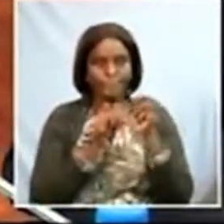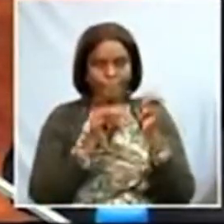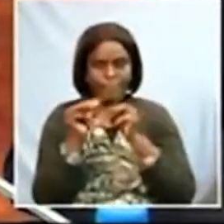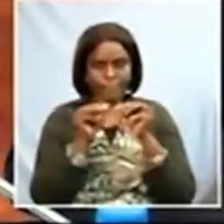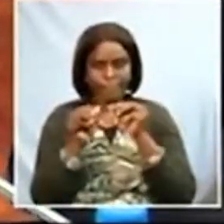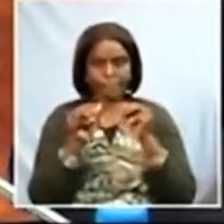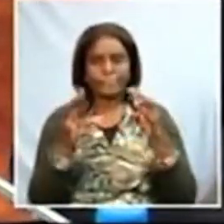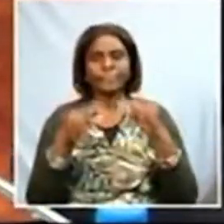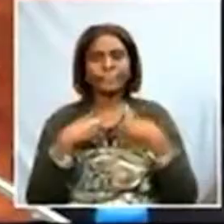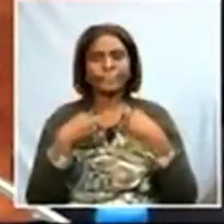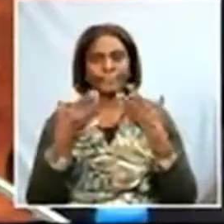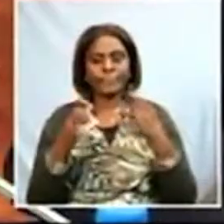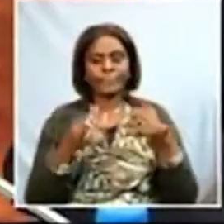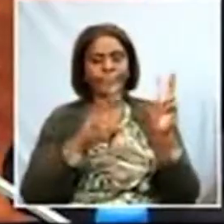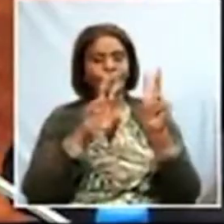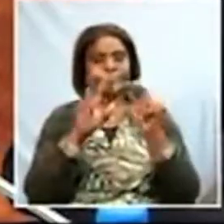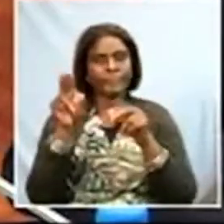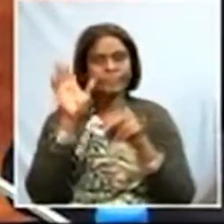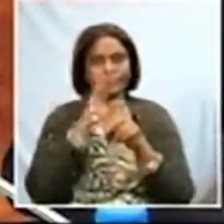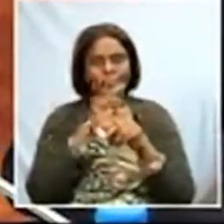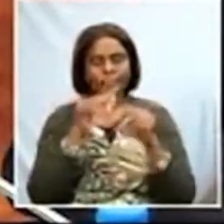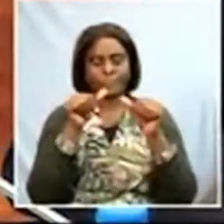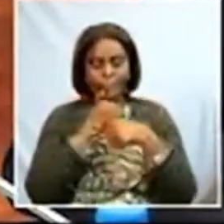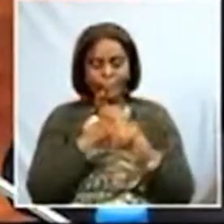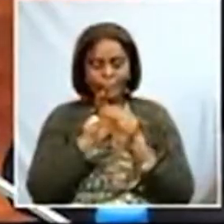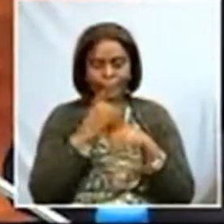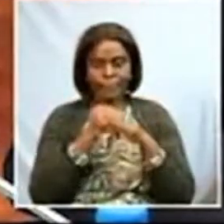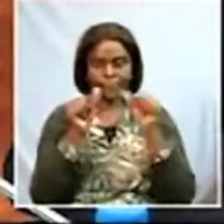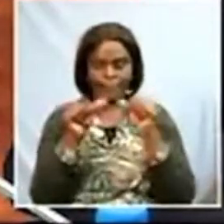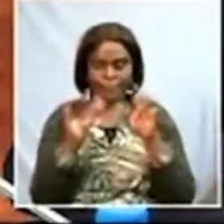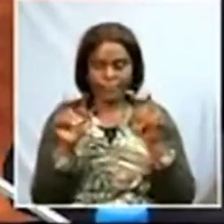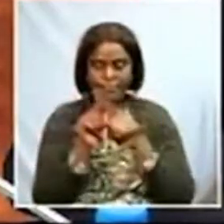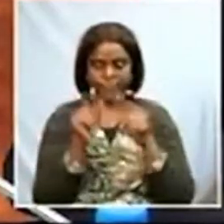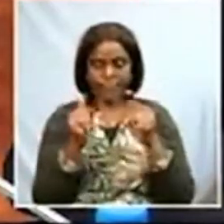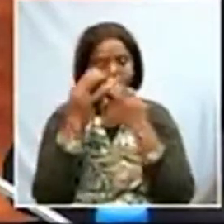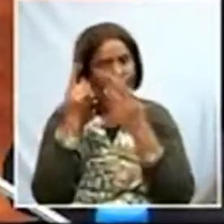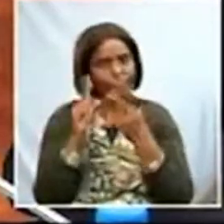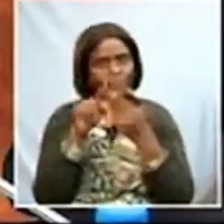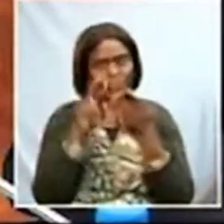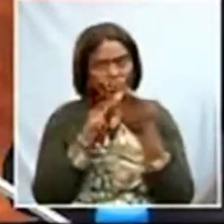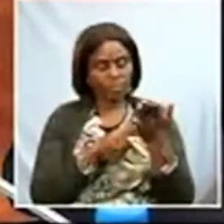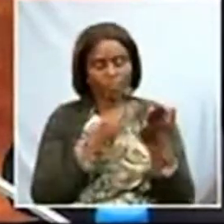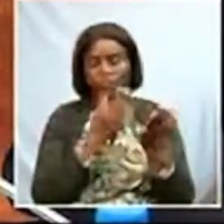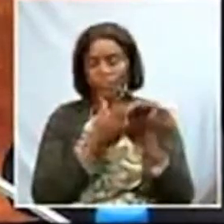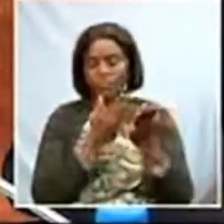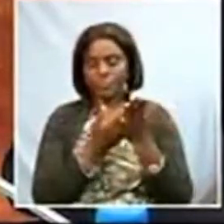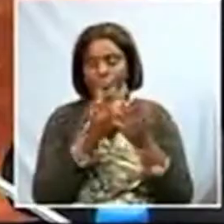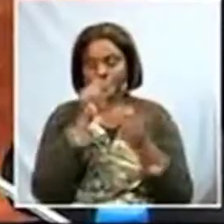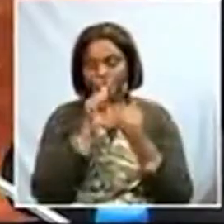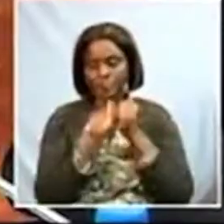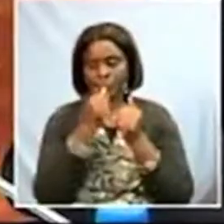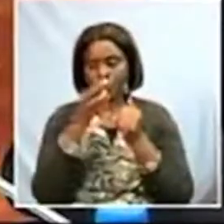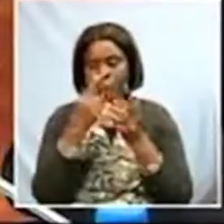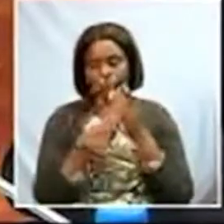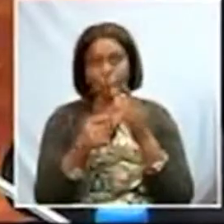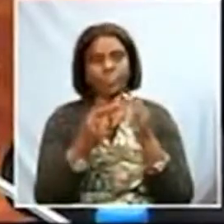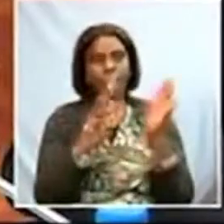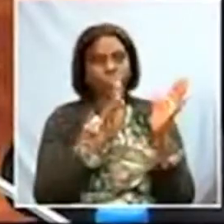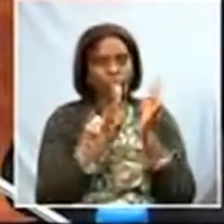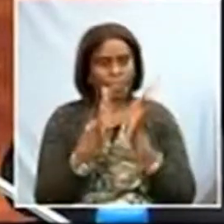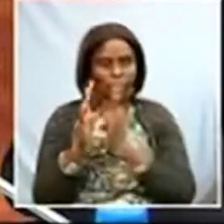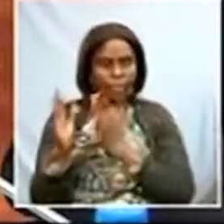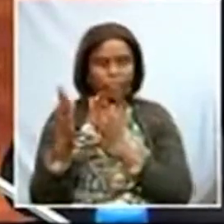Management acknowledges the observation made by the auditor and wishes to report that the cause of query was due to a phased approach